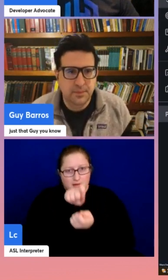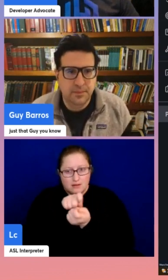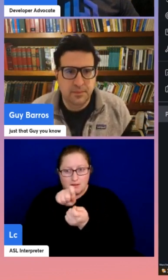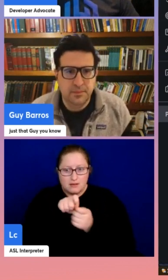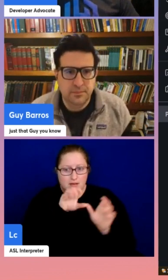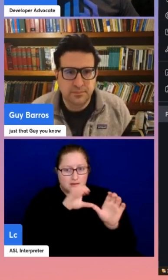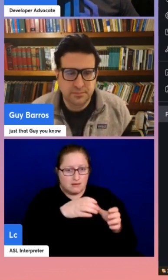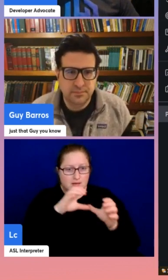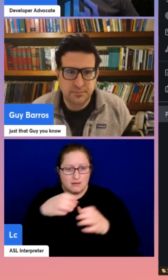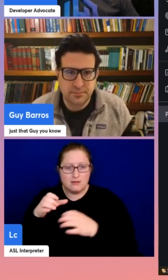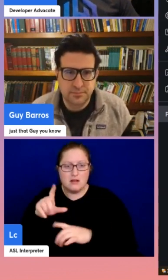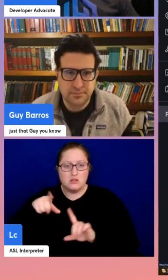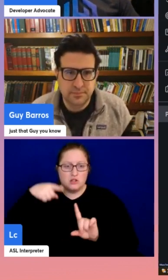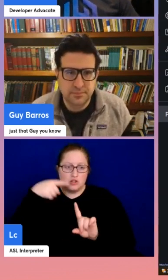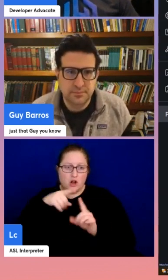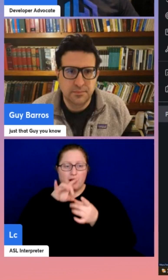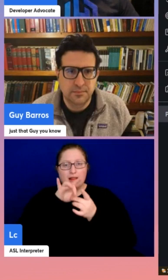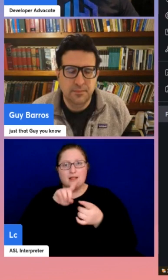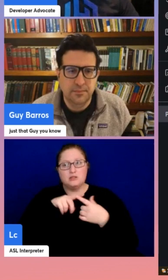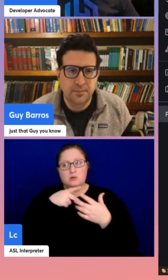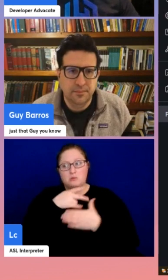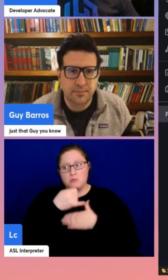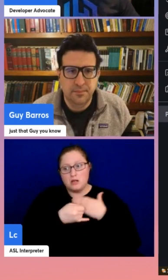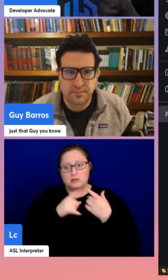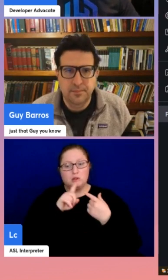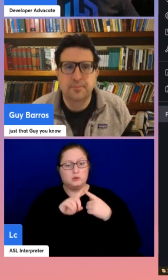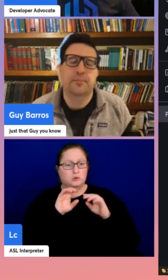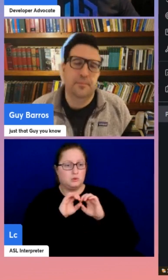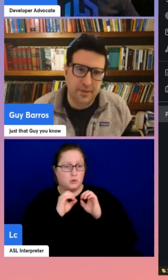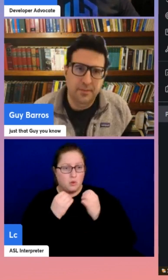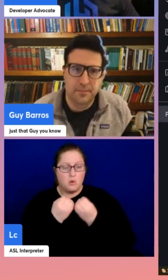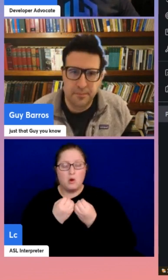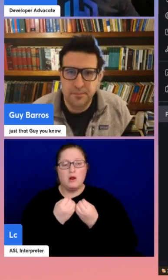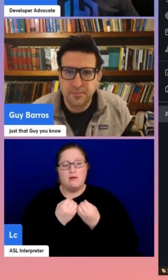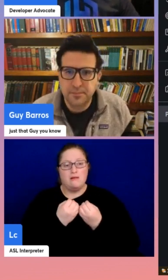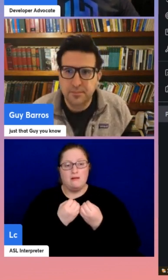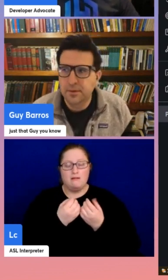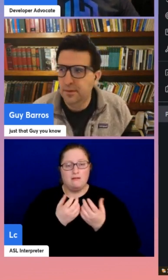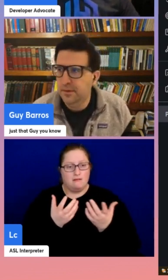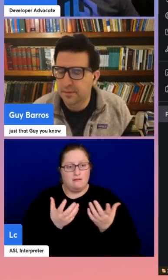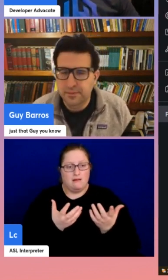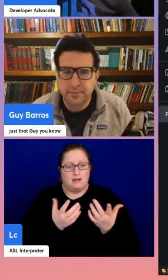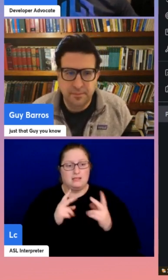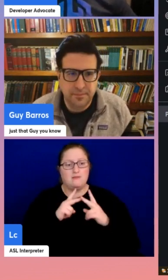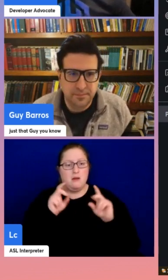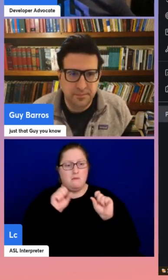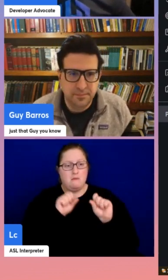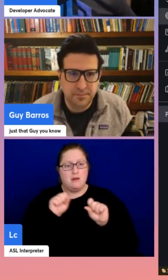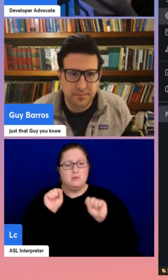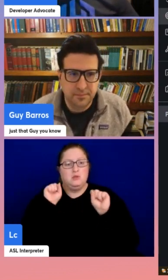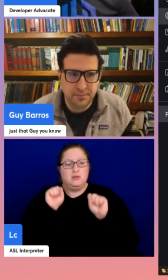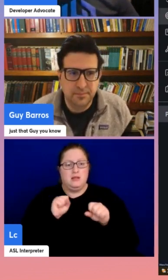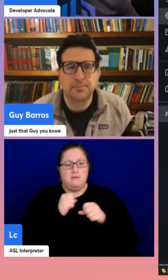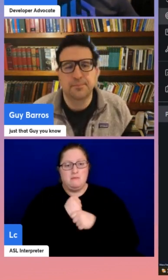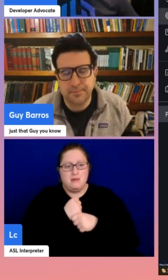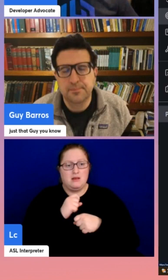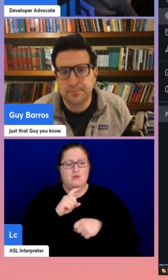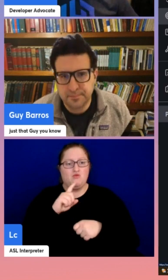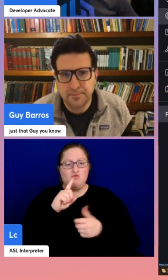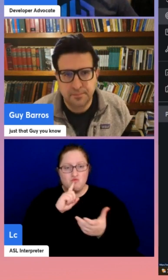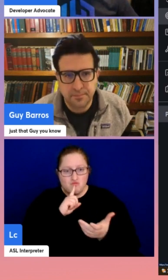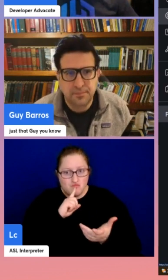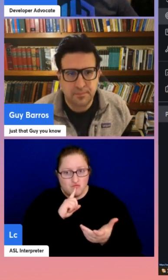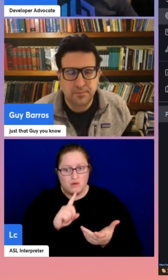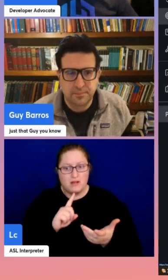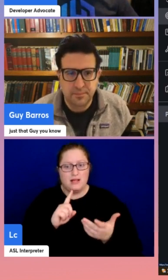a target is linked to a project, to an org, and like it's possible to can make it really sort of, you